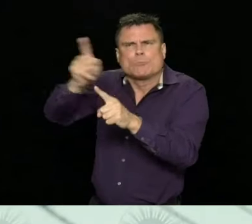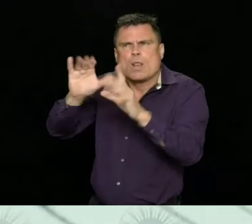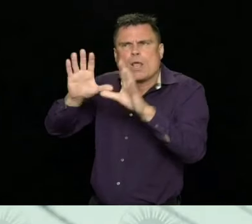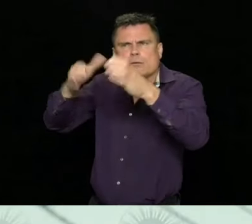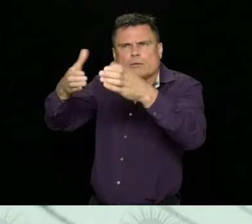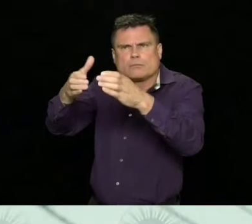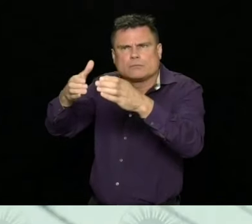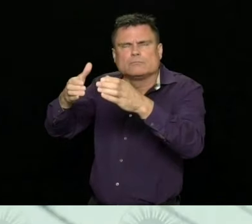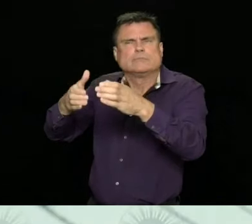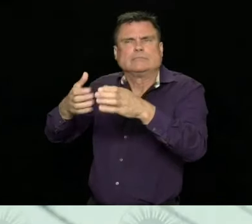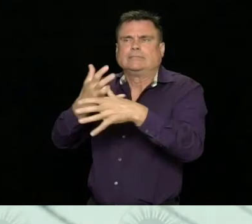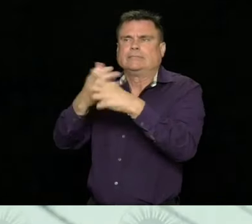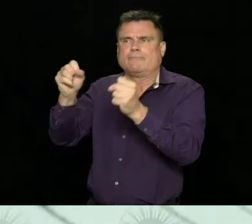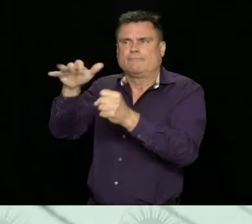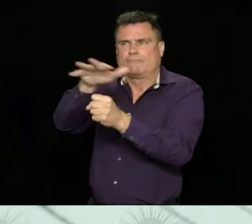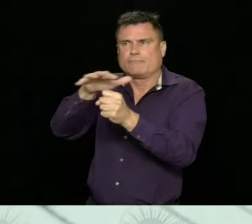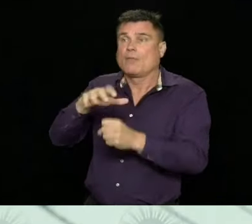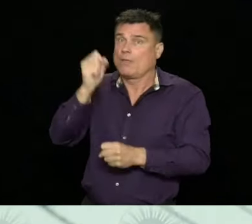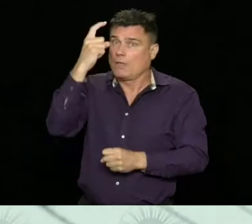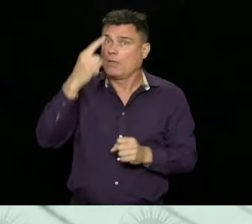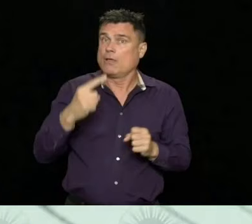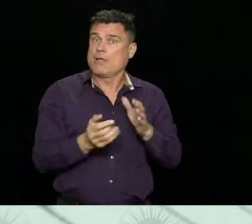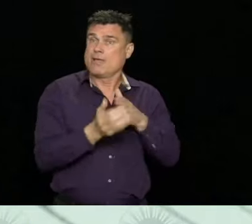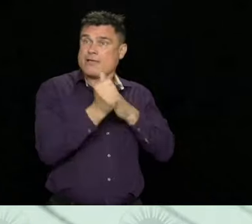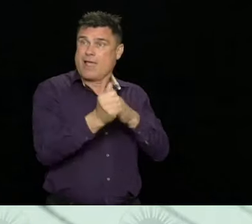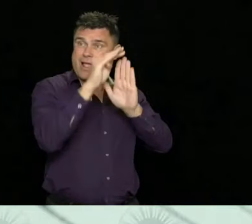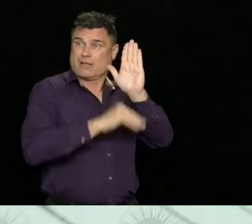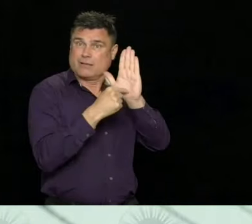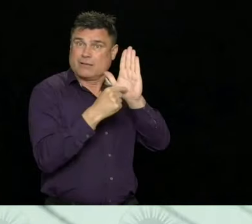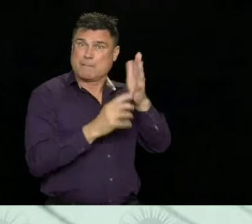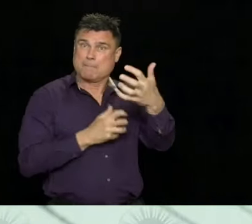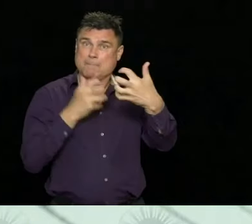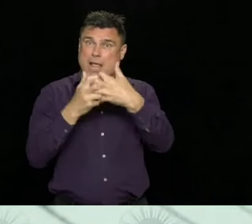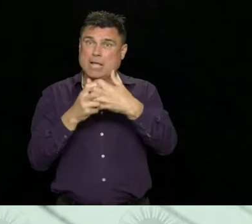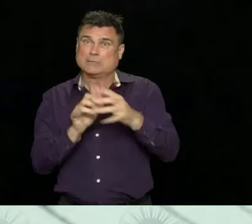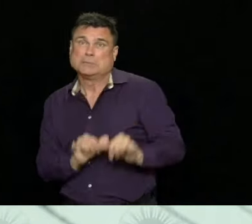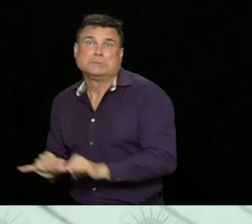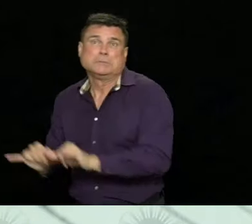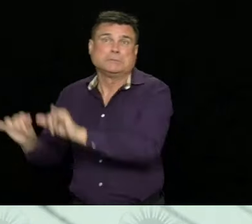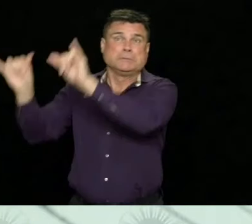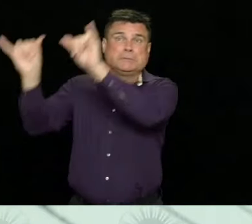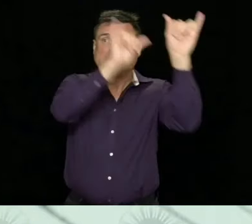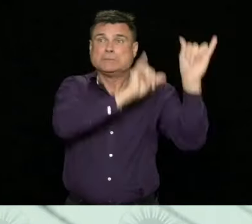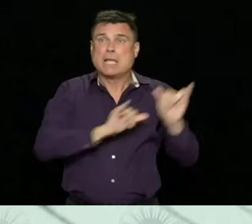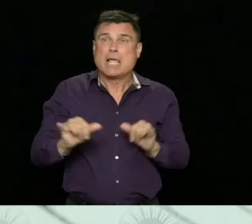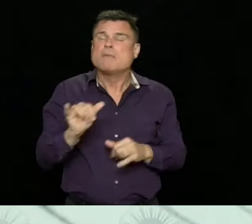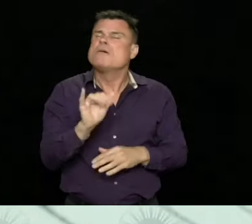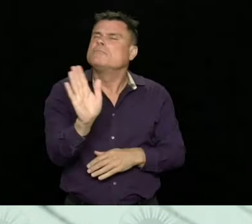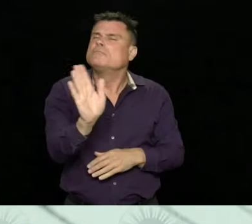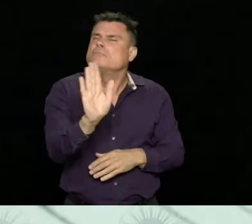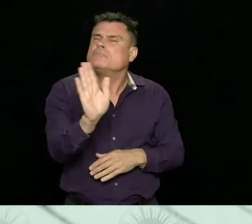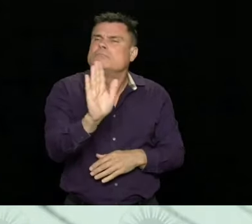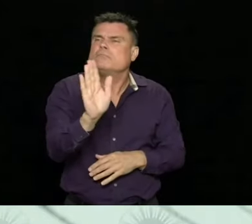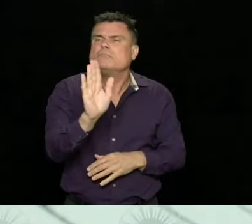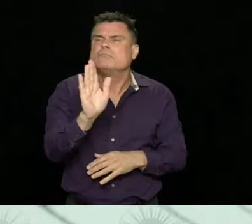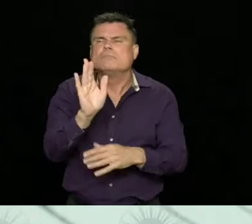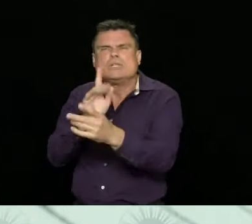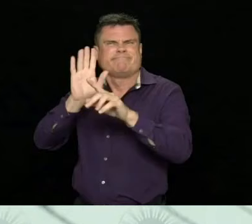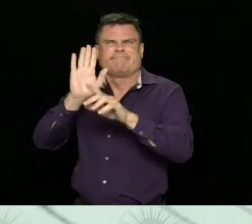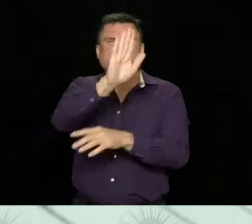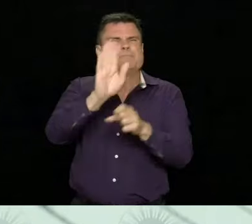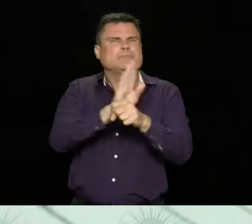one-size-fits-all solution. It is a made-in-BC plan specific to our needs. We expect the